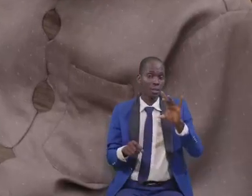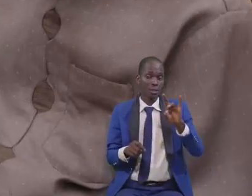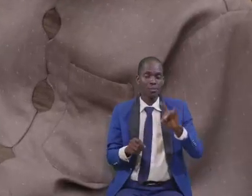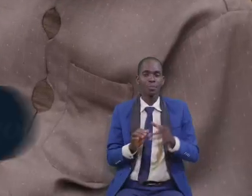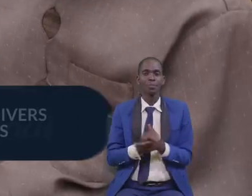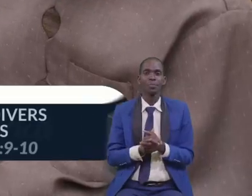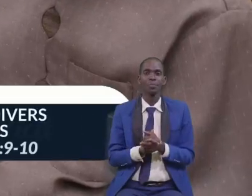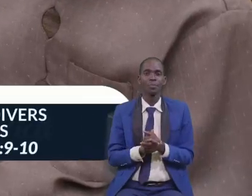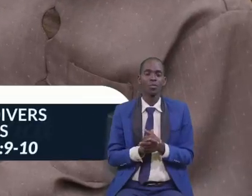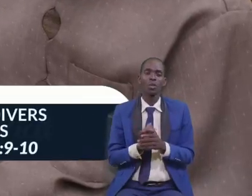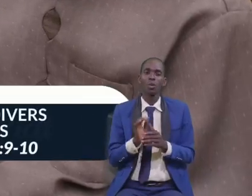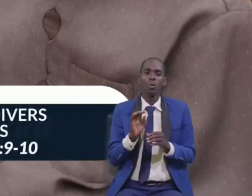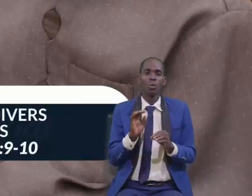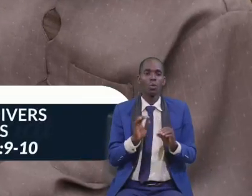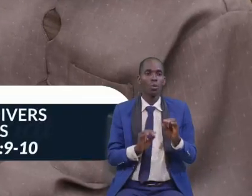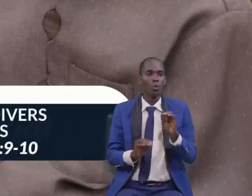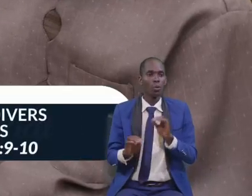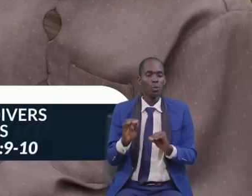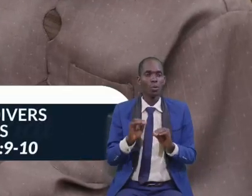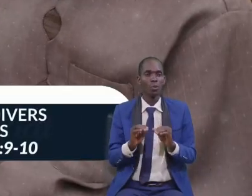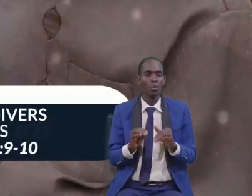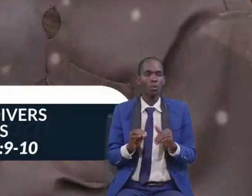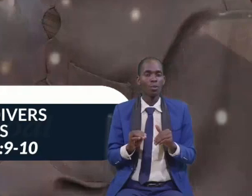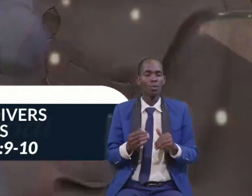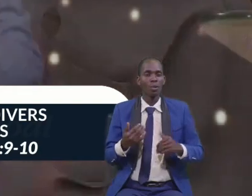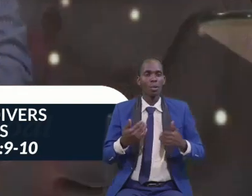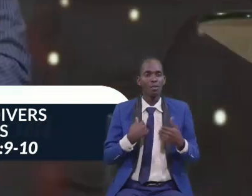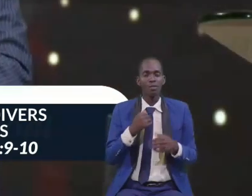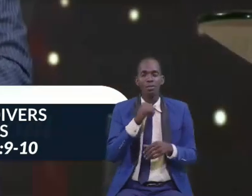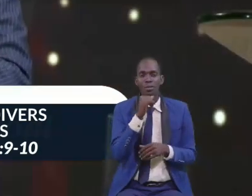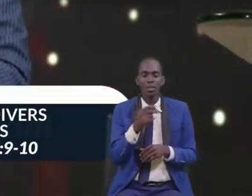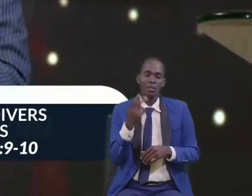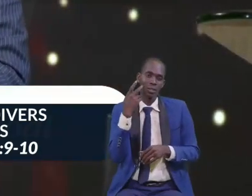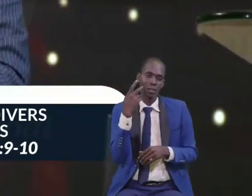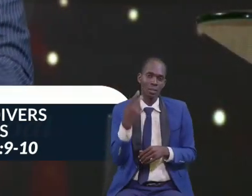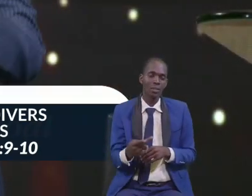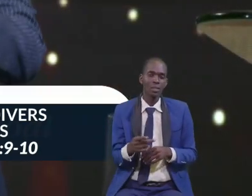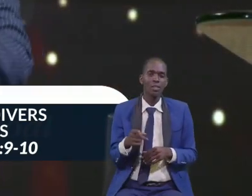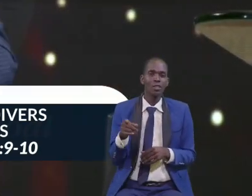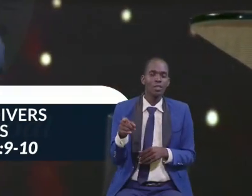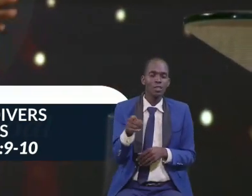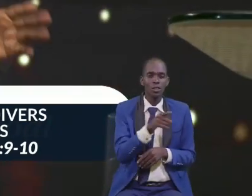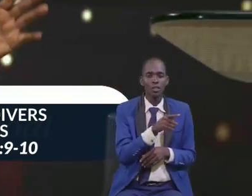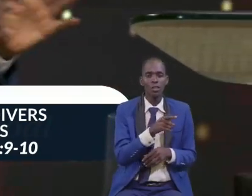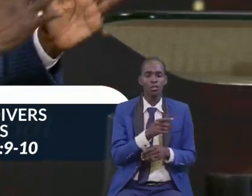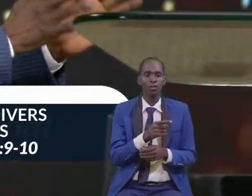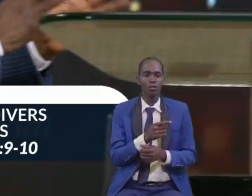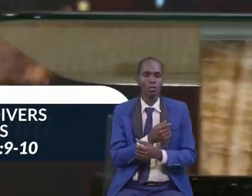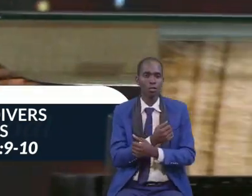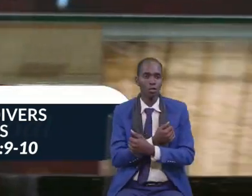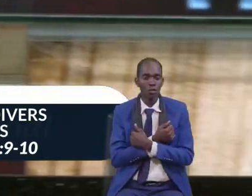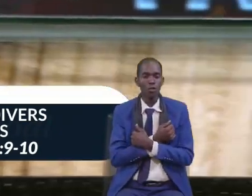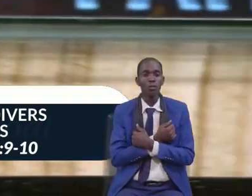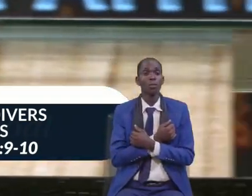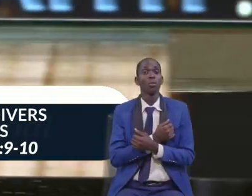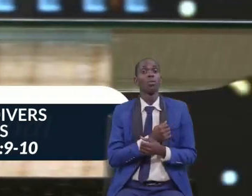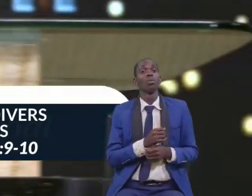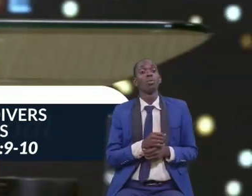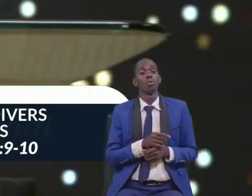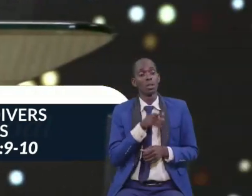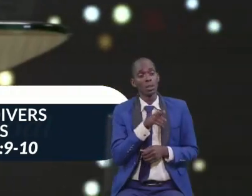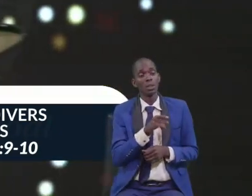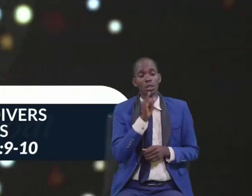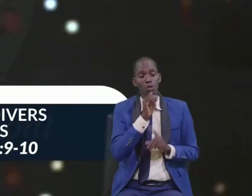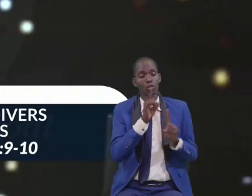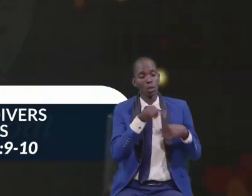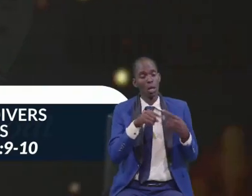verse 8, whom having not seen, ye love. Okay, so this one is talking about believers